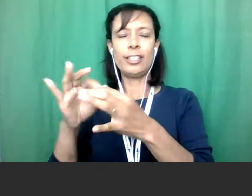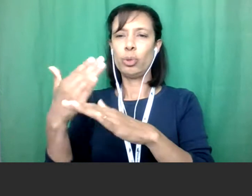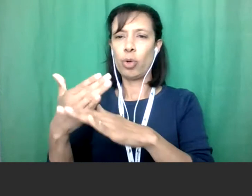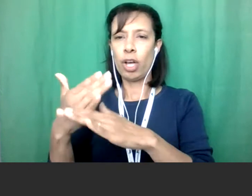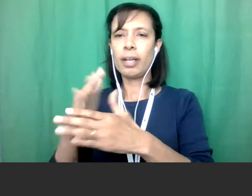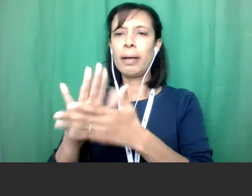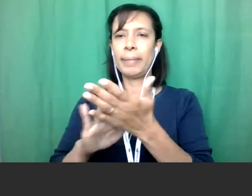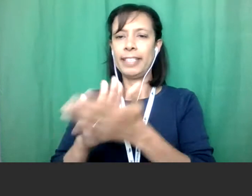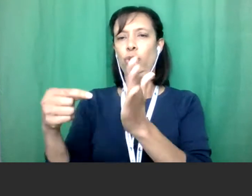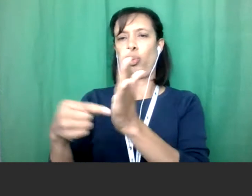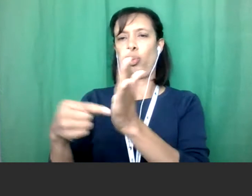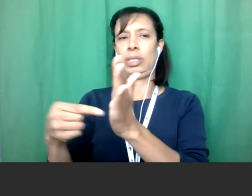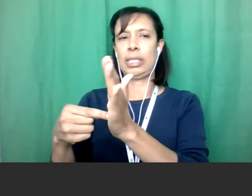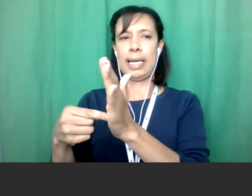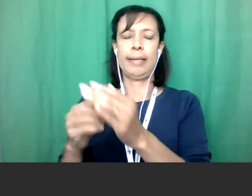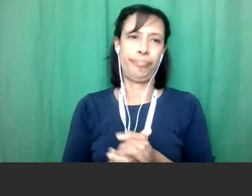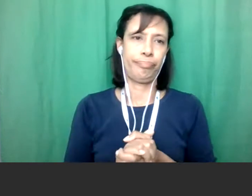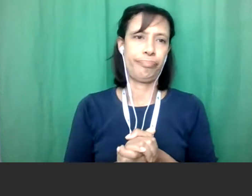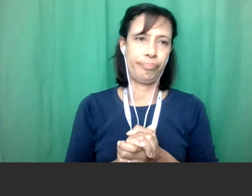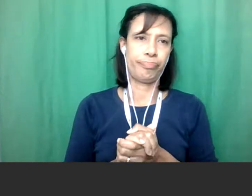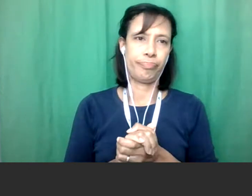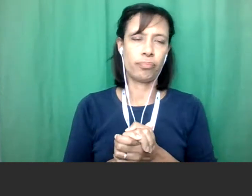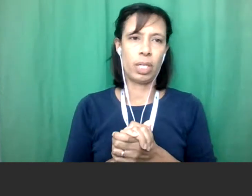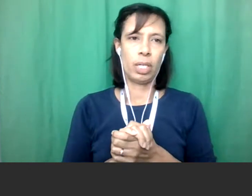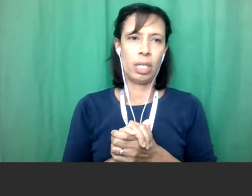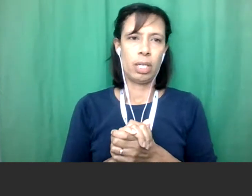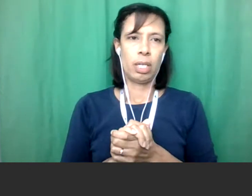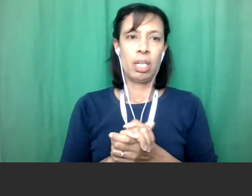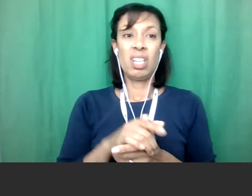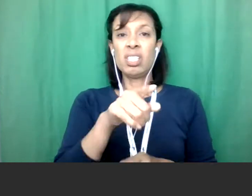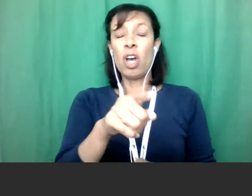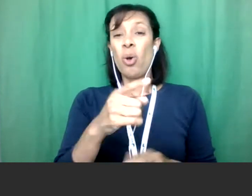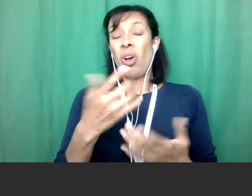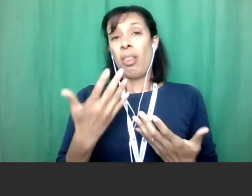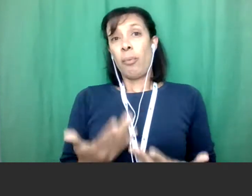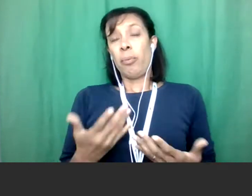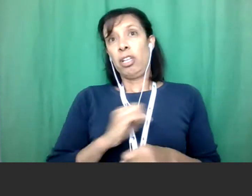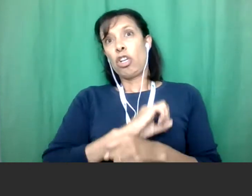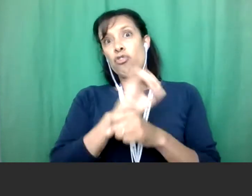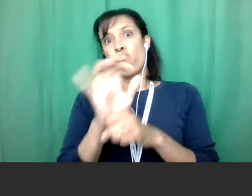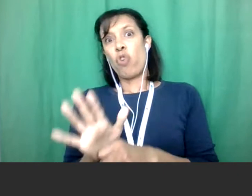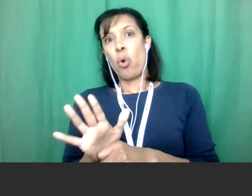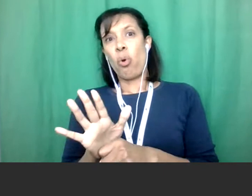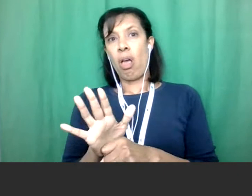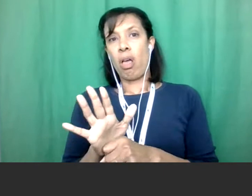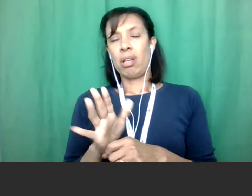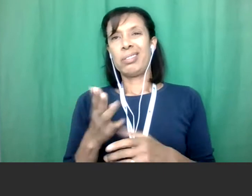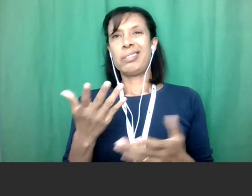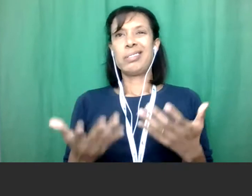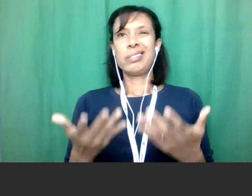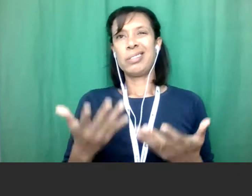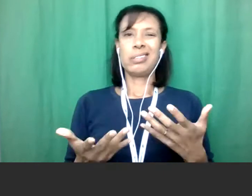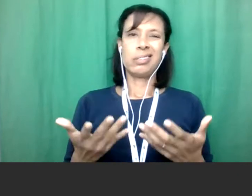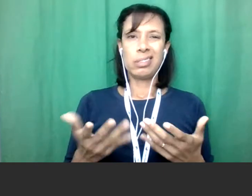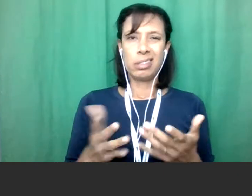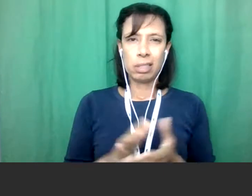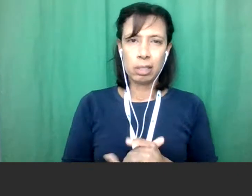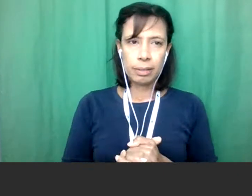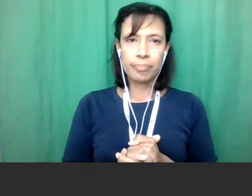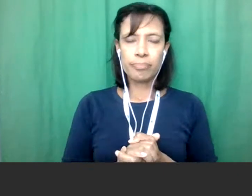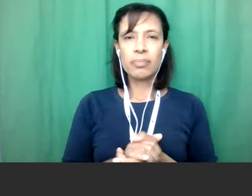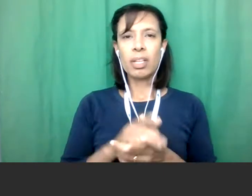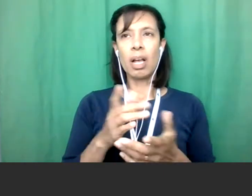this kind of stuff. At the moment, I'm expecting that meetings with supervisors will be